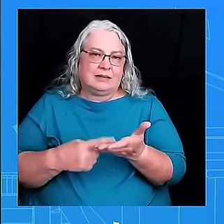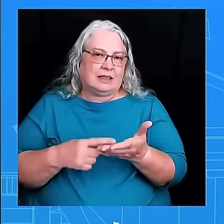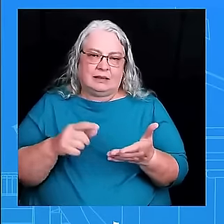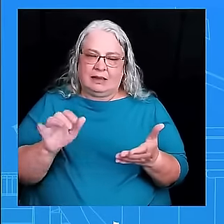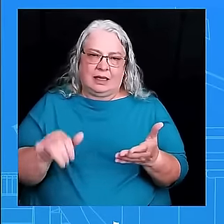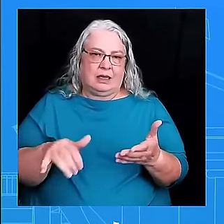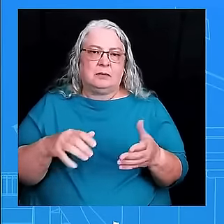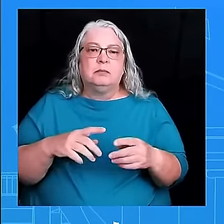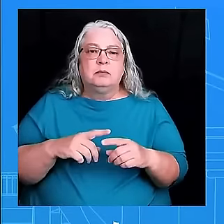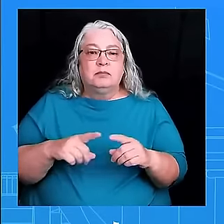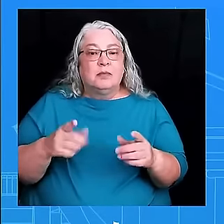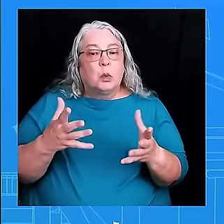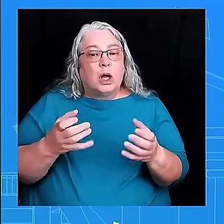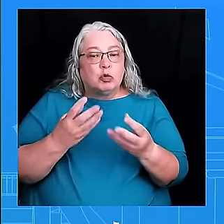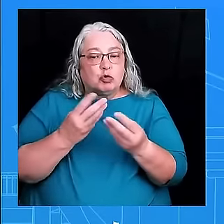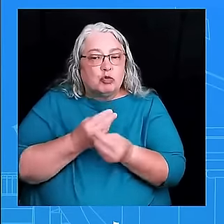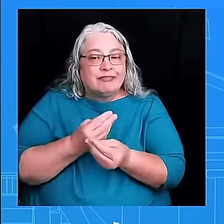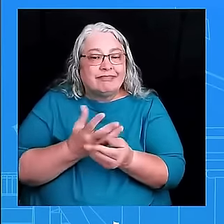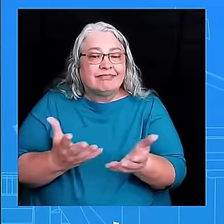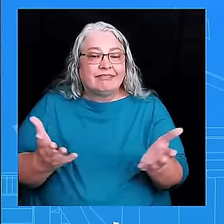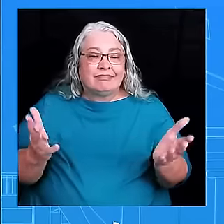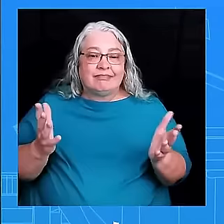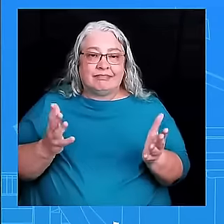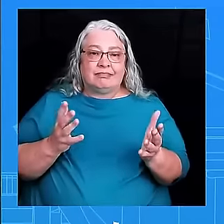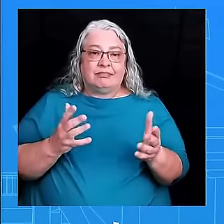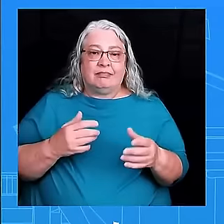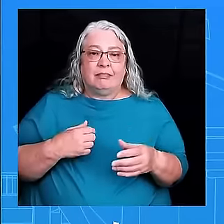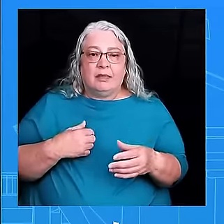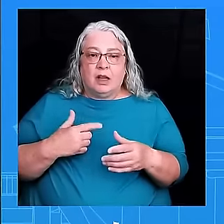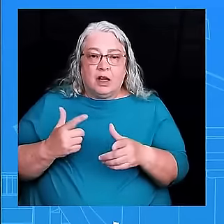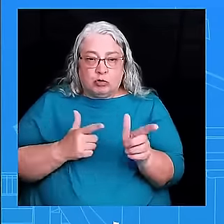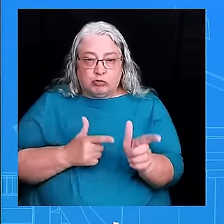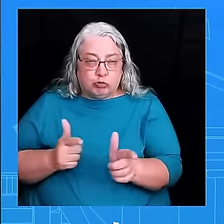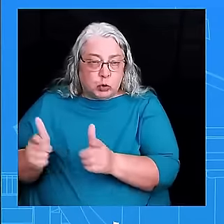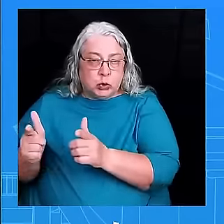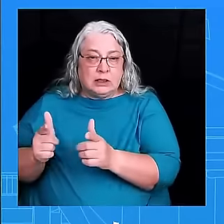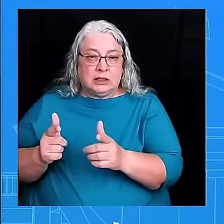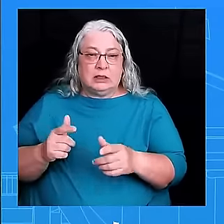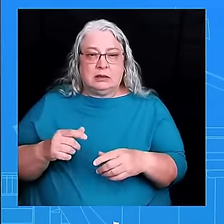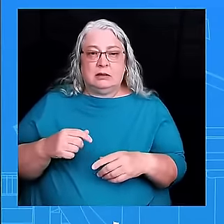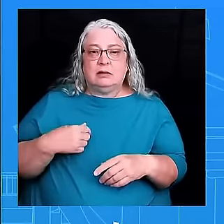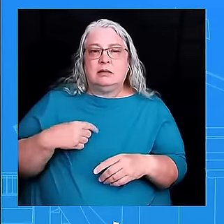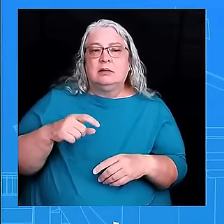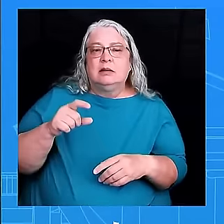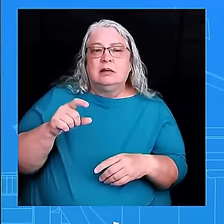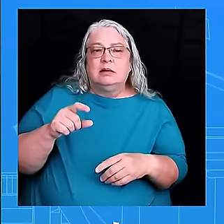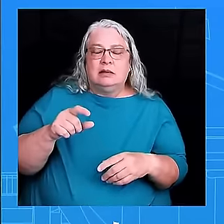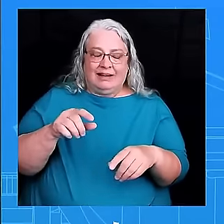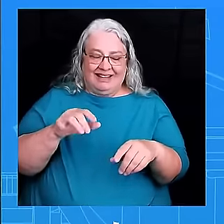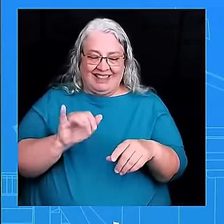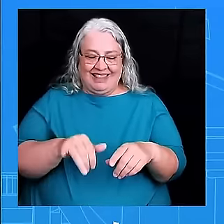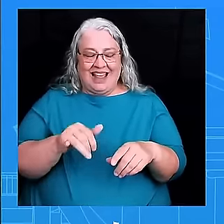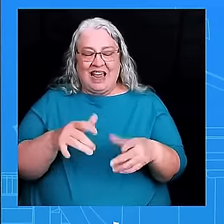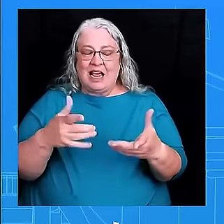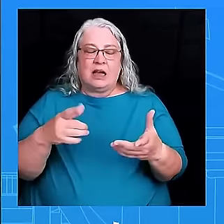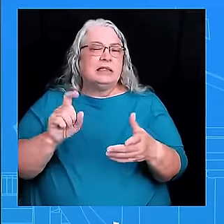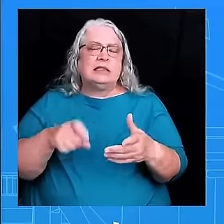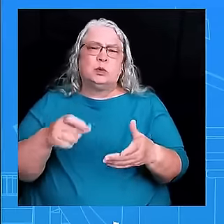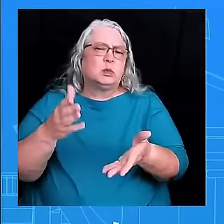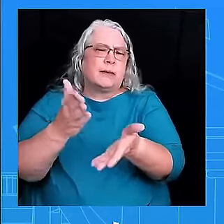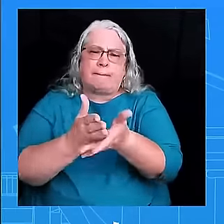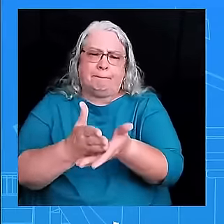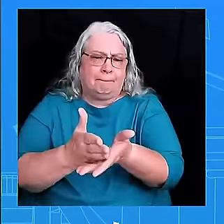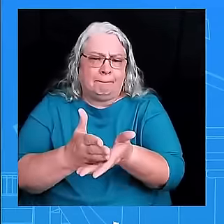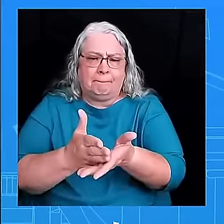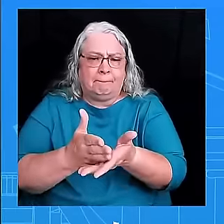to ending this war. It is the pathway to getting all of the hostages home, including the American citizen hostages who are relentlessly focused on getting home. And